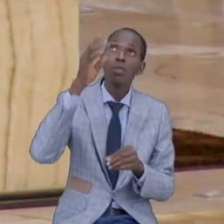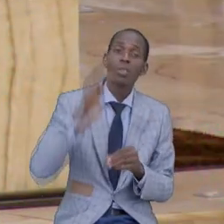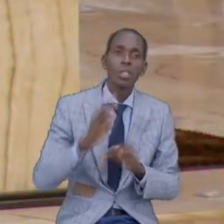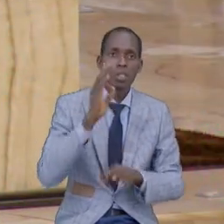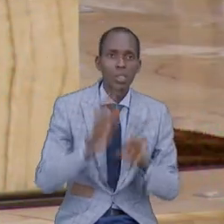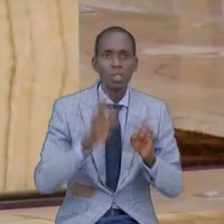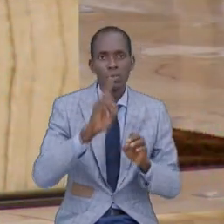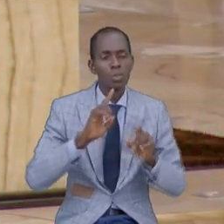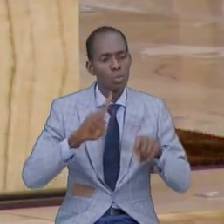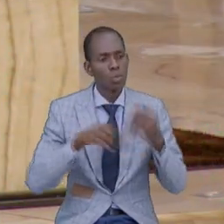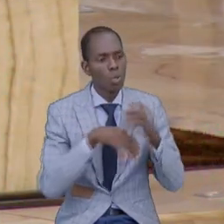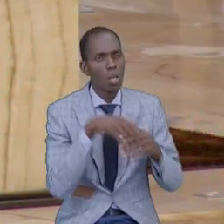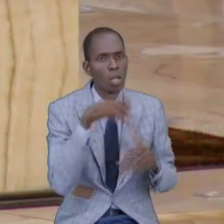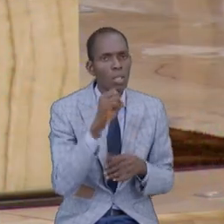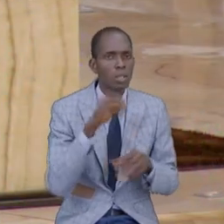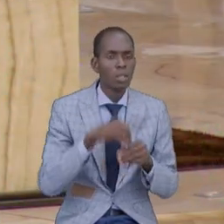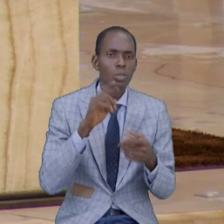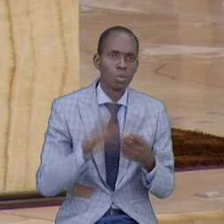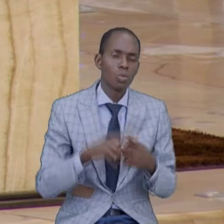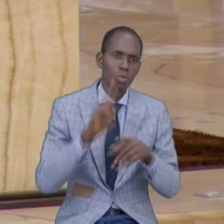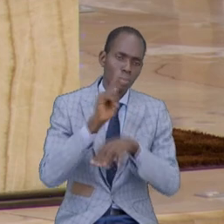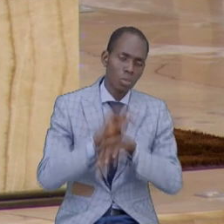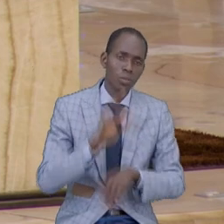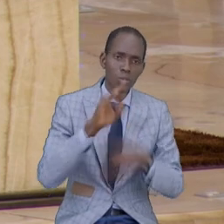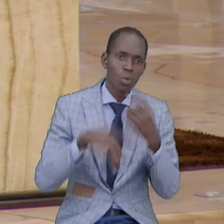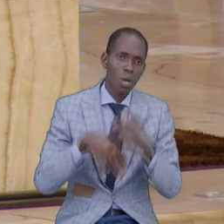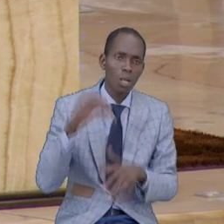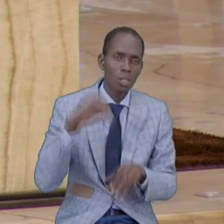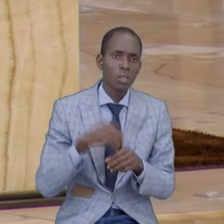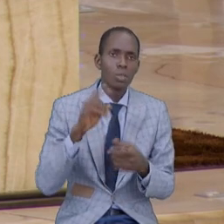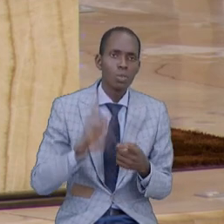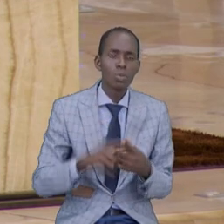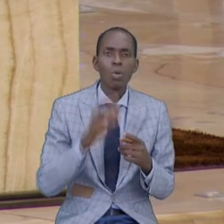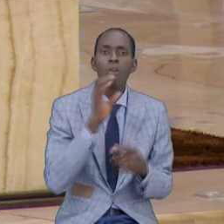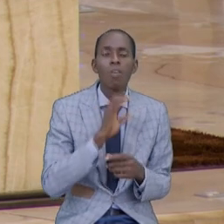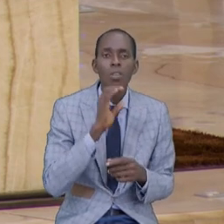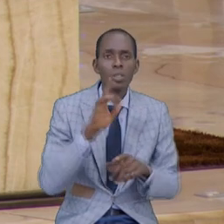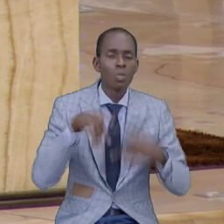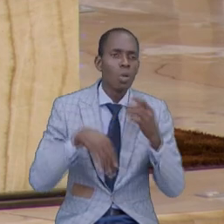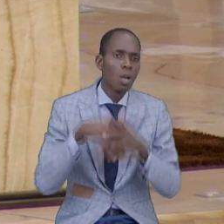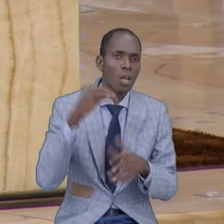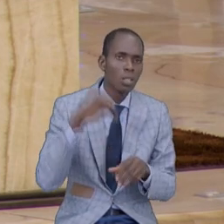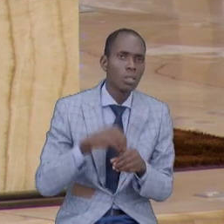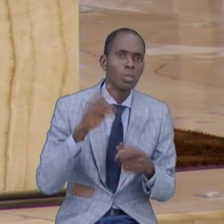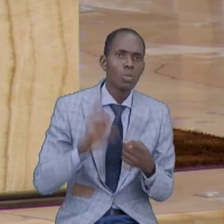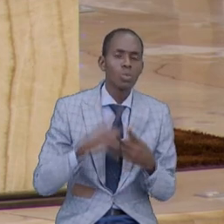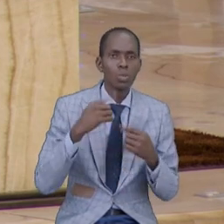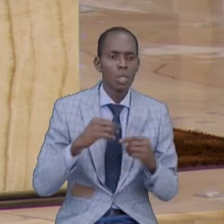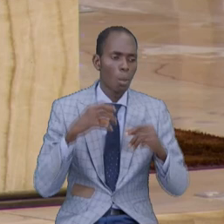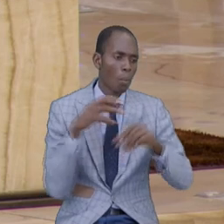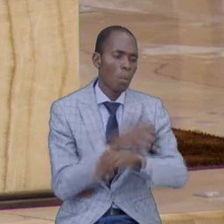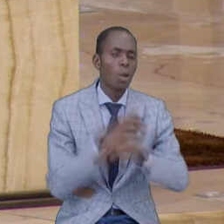crawl out into tradition, if you crawl out into occultism, if you crawl out to the power